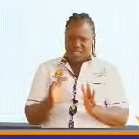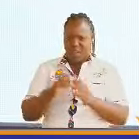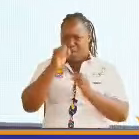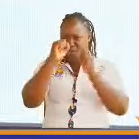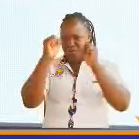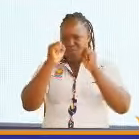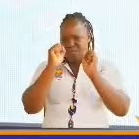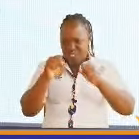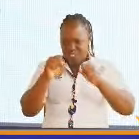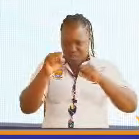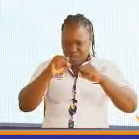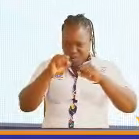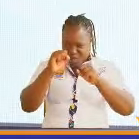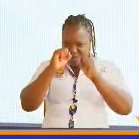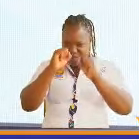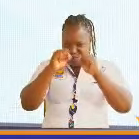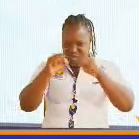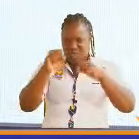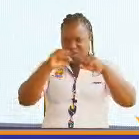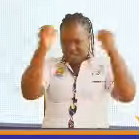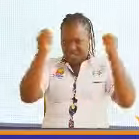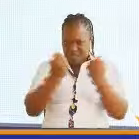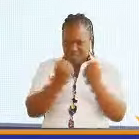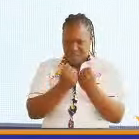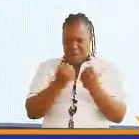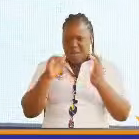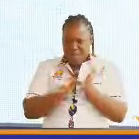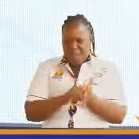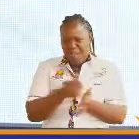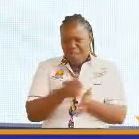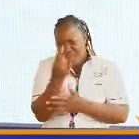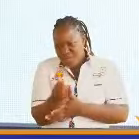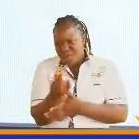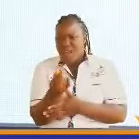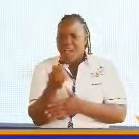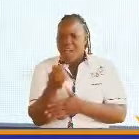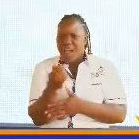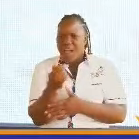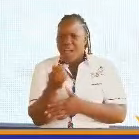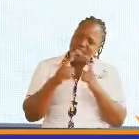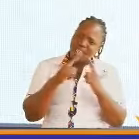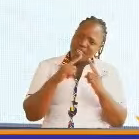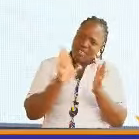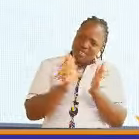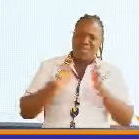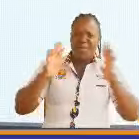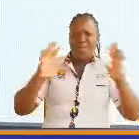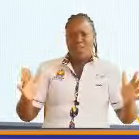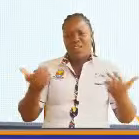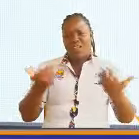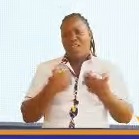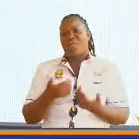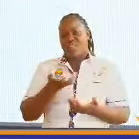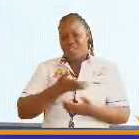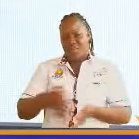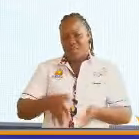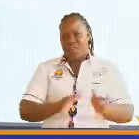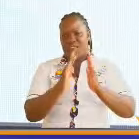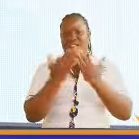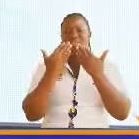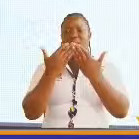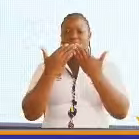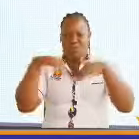system, that the minority will have their say while the majority have their way. Thank you, and we welcome